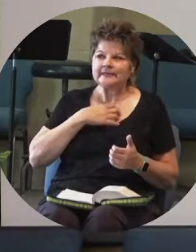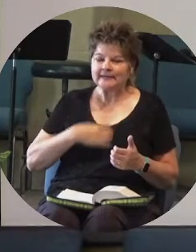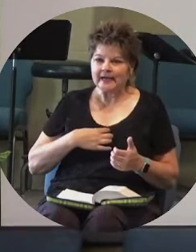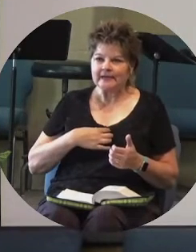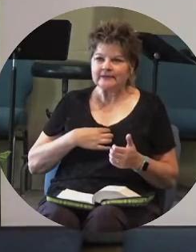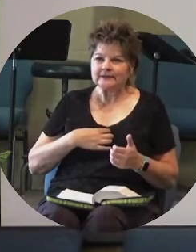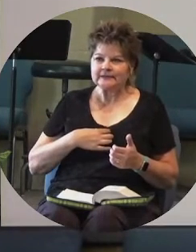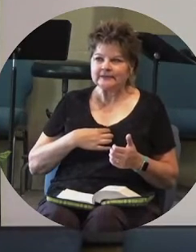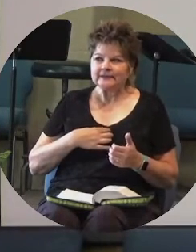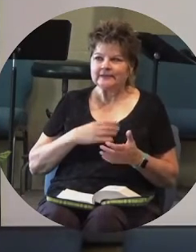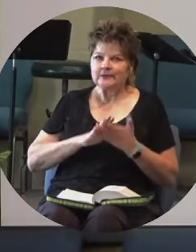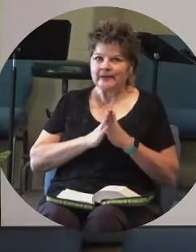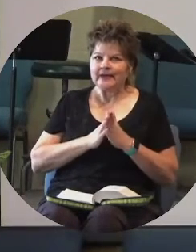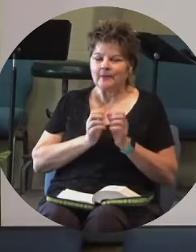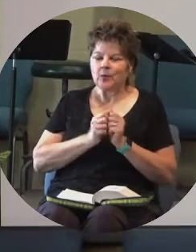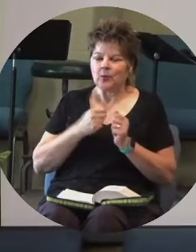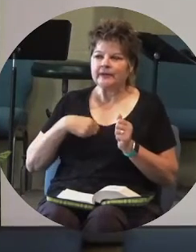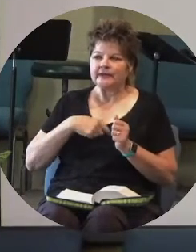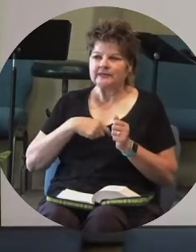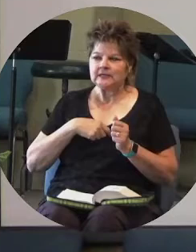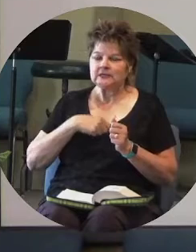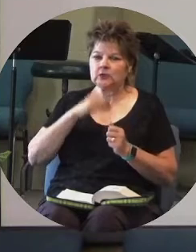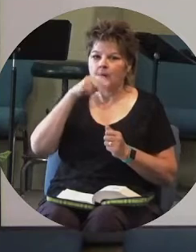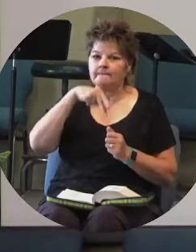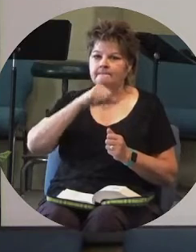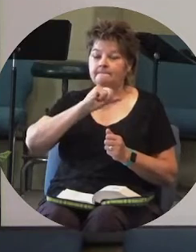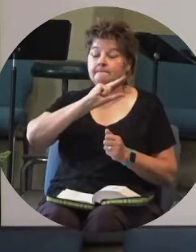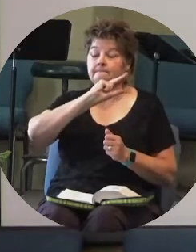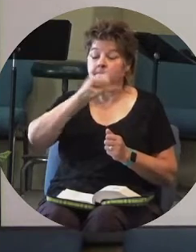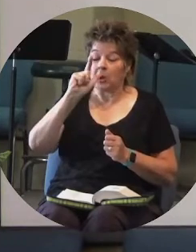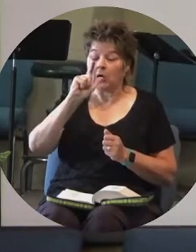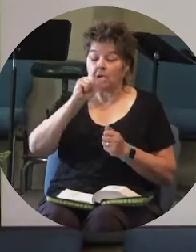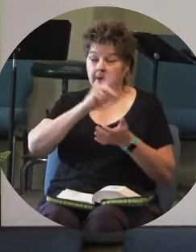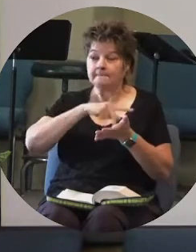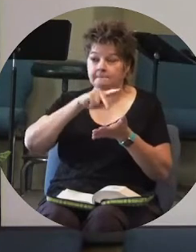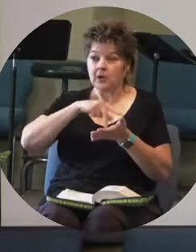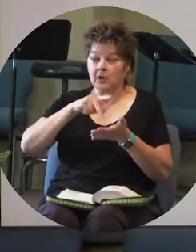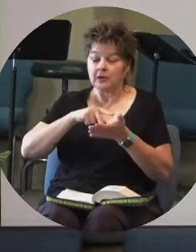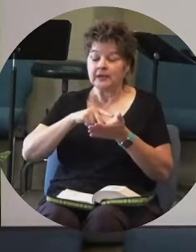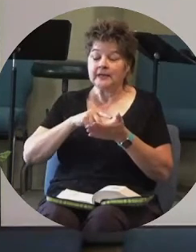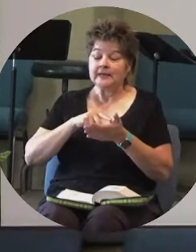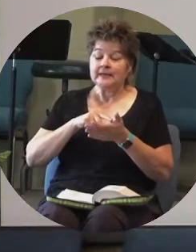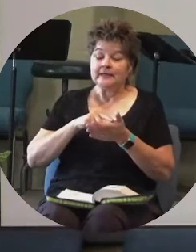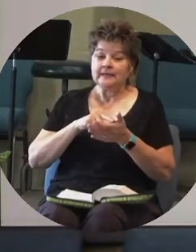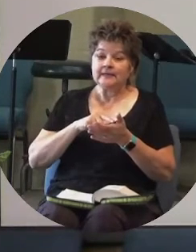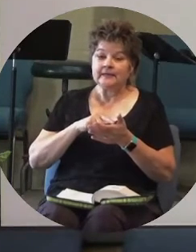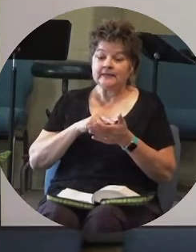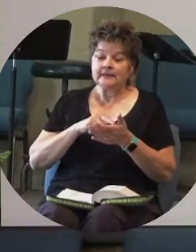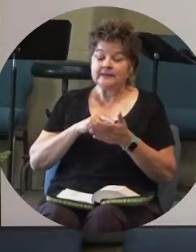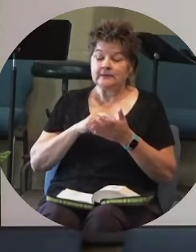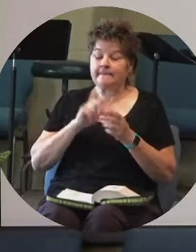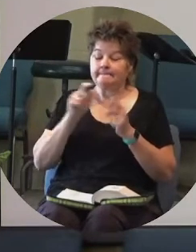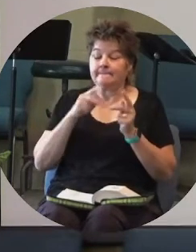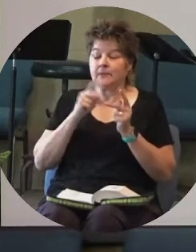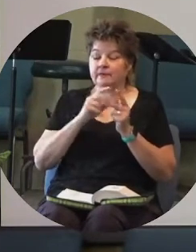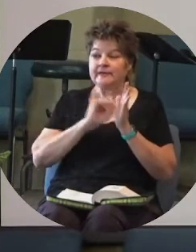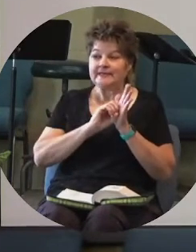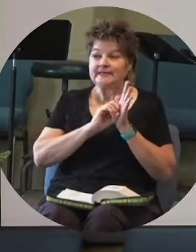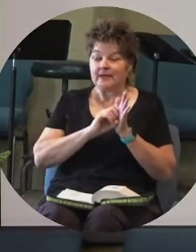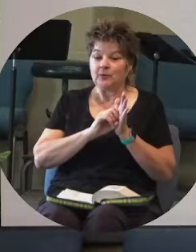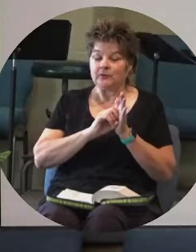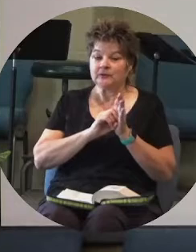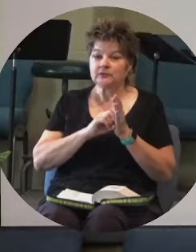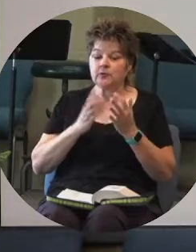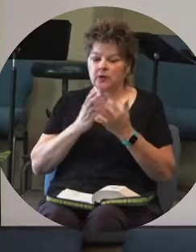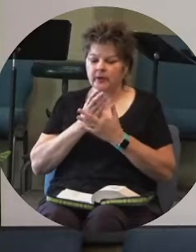us. Paul is a perfect example. And that's why we're going through Paul's second missionary journey. And his intent was to go